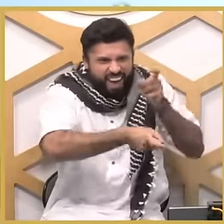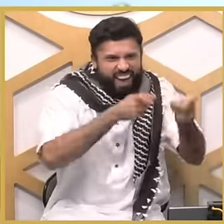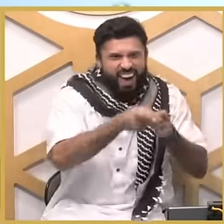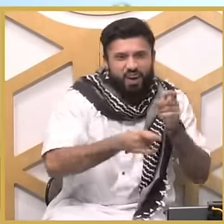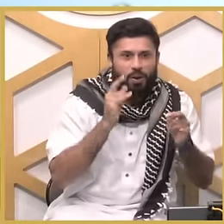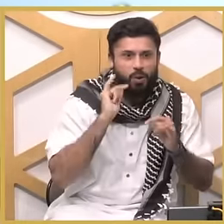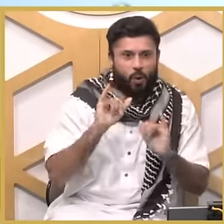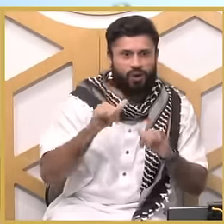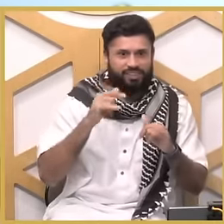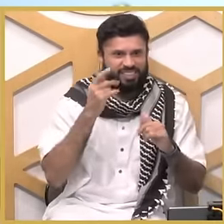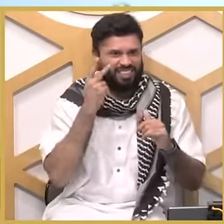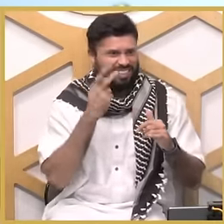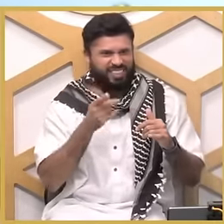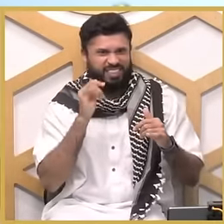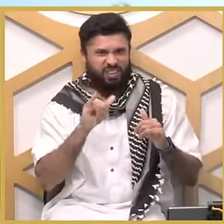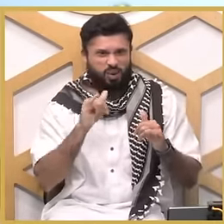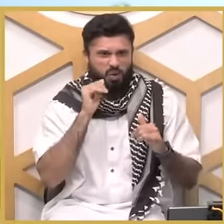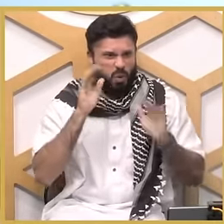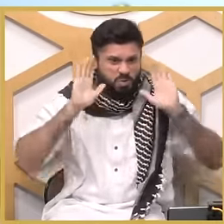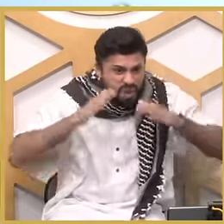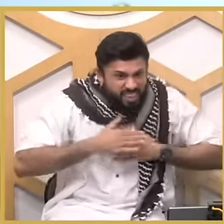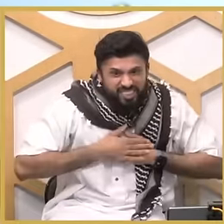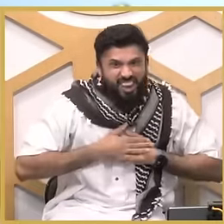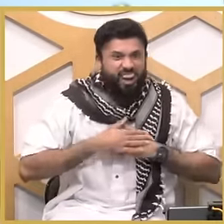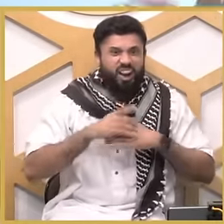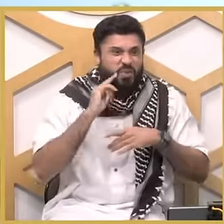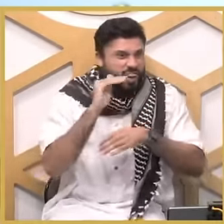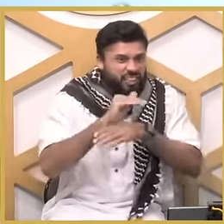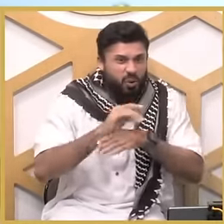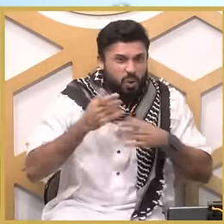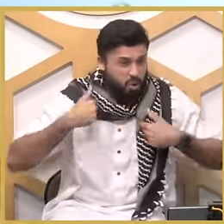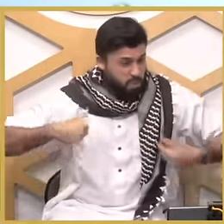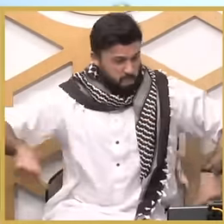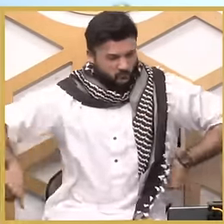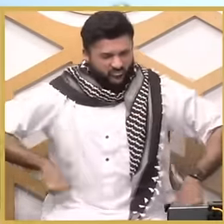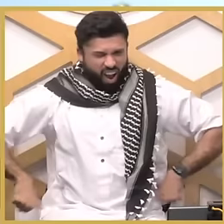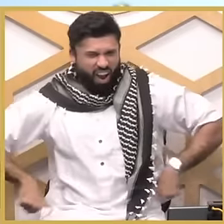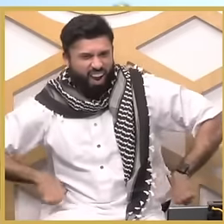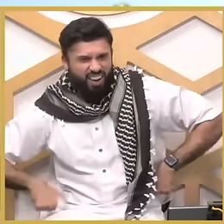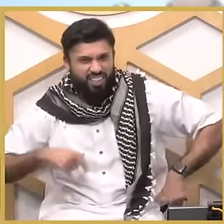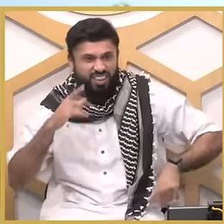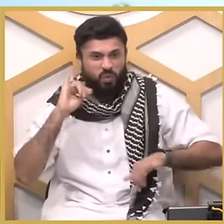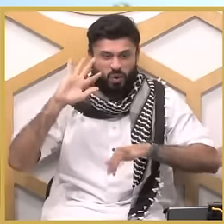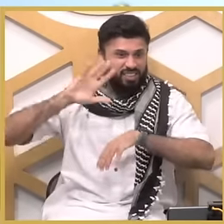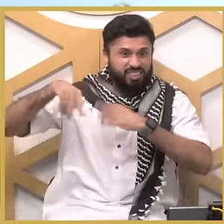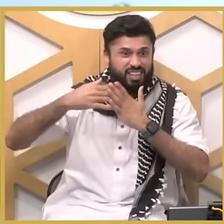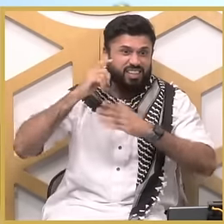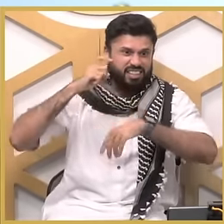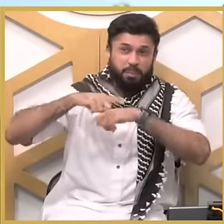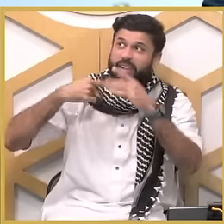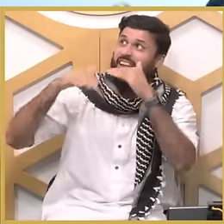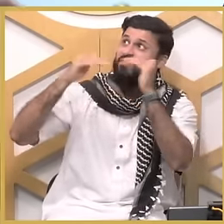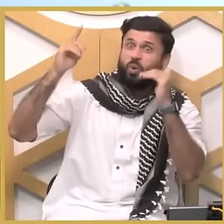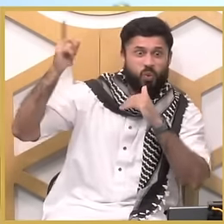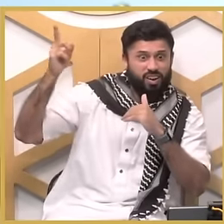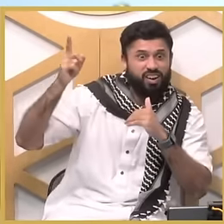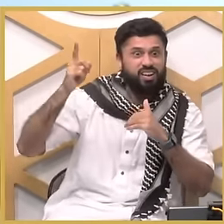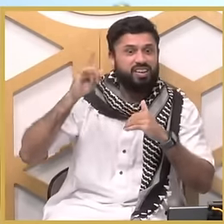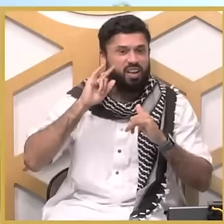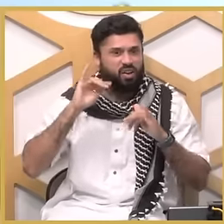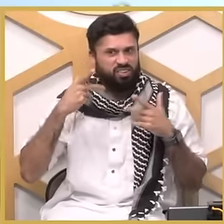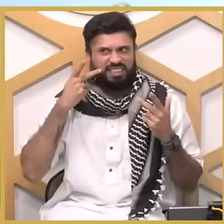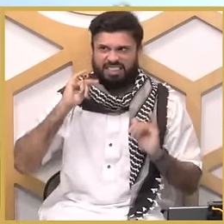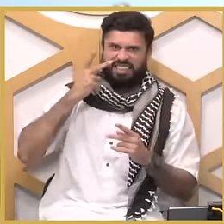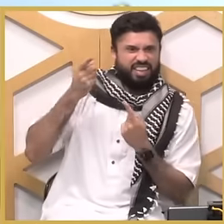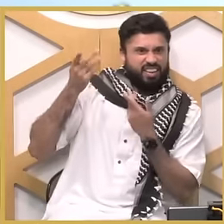Al-Haqqa very beautifully, by the way. Here it is. So you're delaying it because at that point, Allah is the one who handed you the book and said,